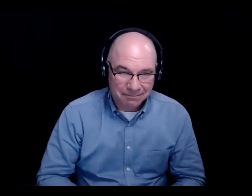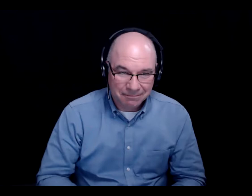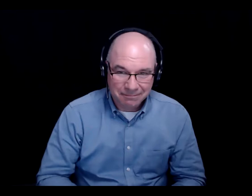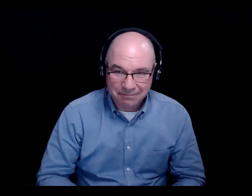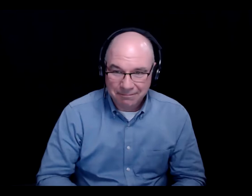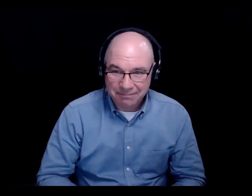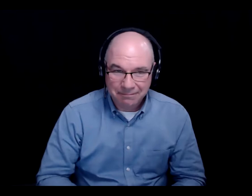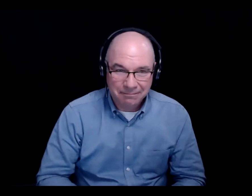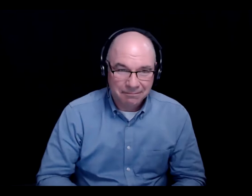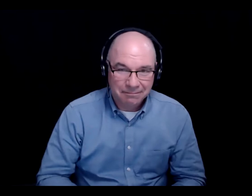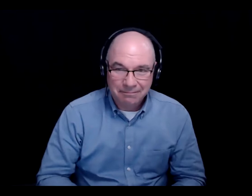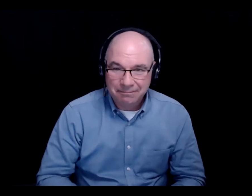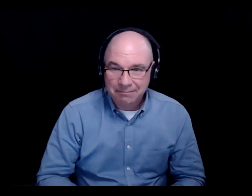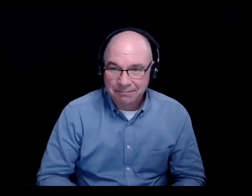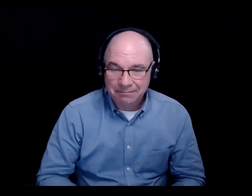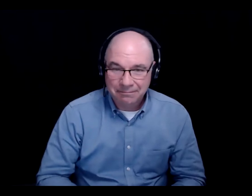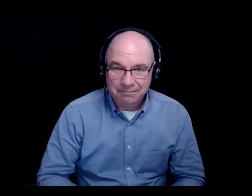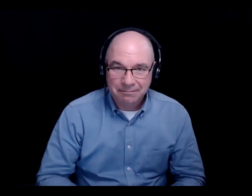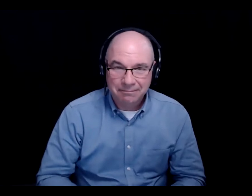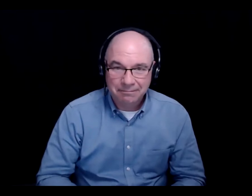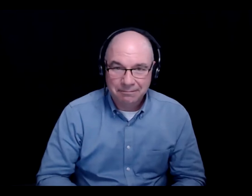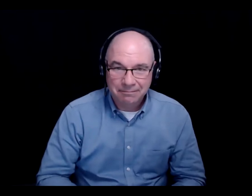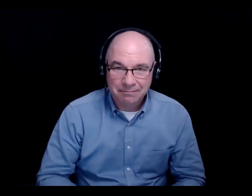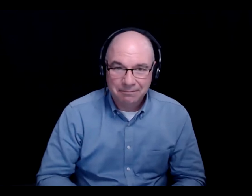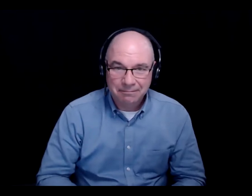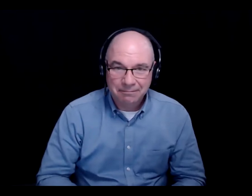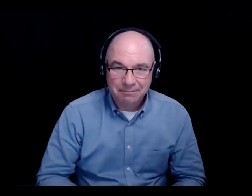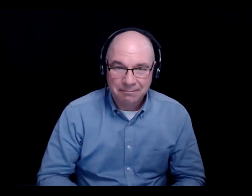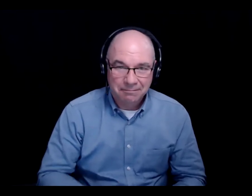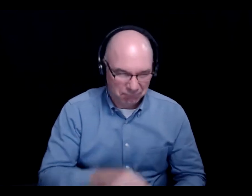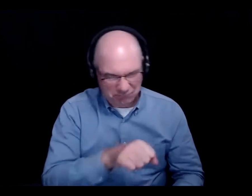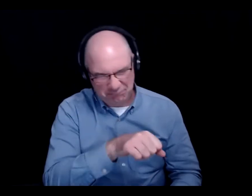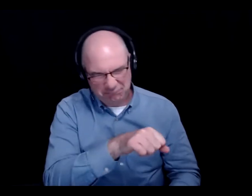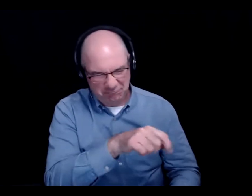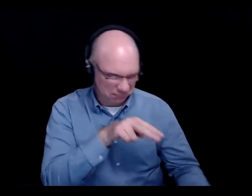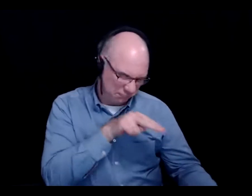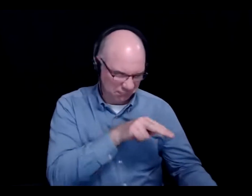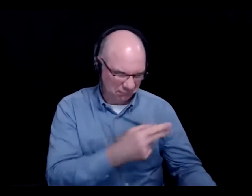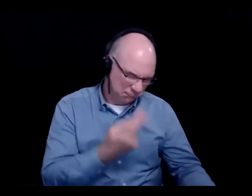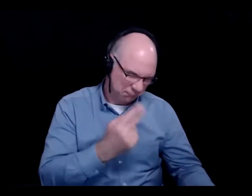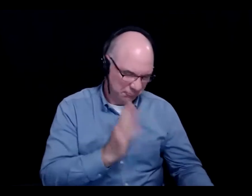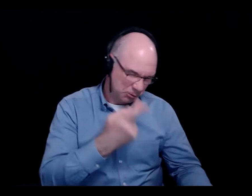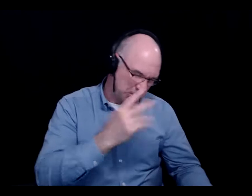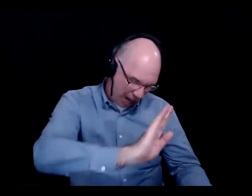Yeah, we're running late today. Yeah, you want to see? Yeah, I know. You want me to say hi to everybody?